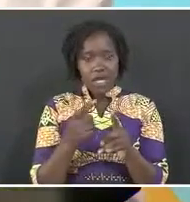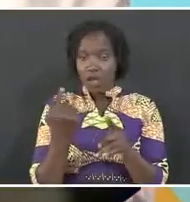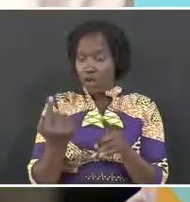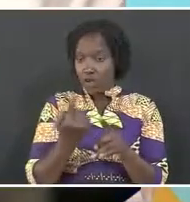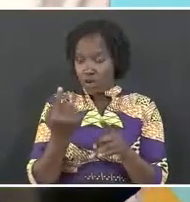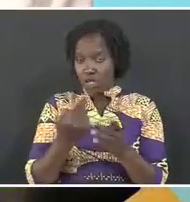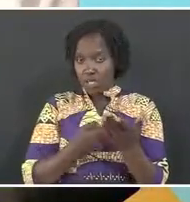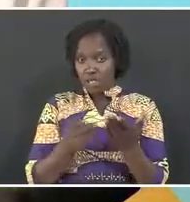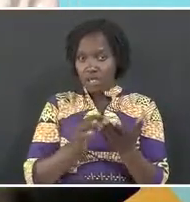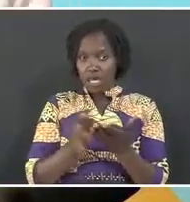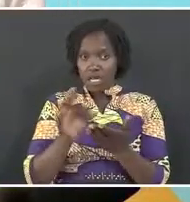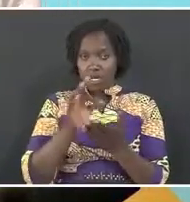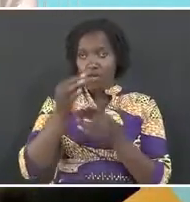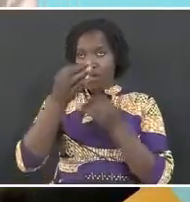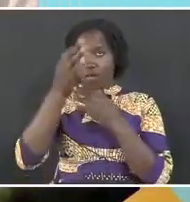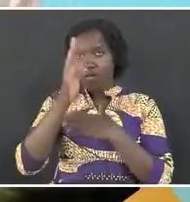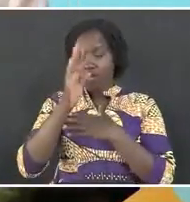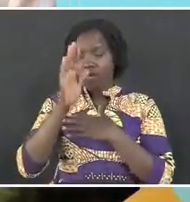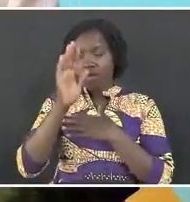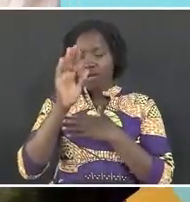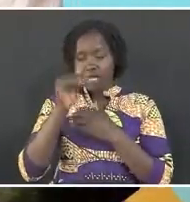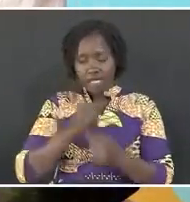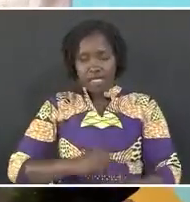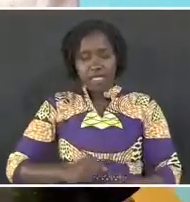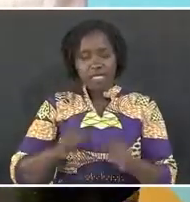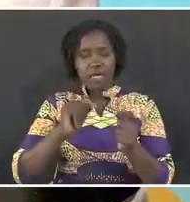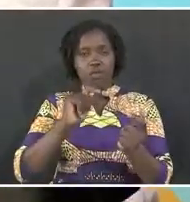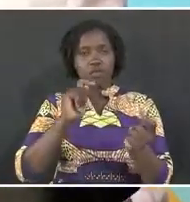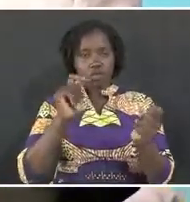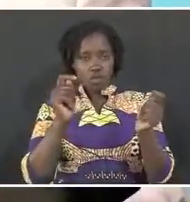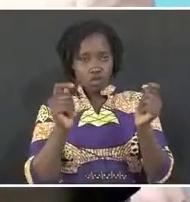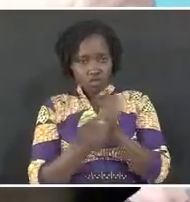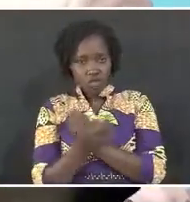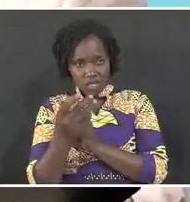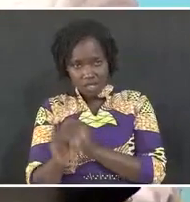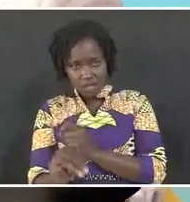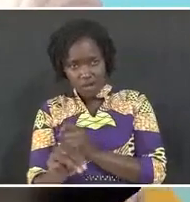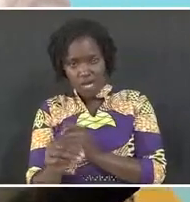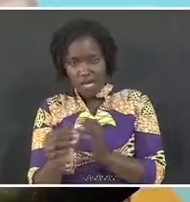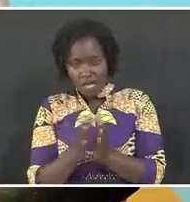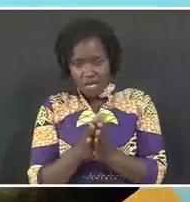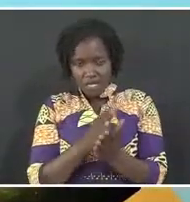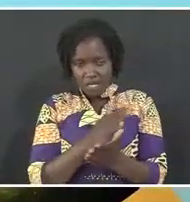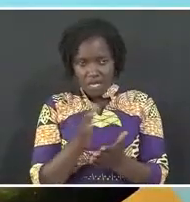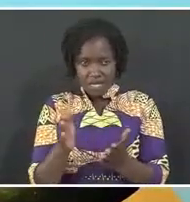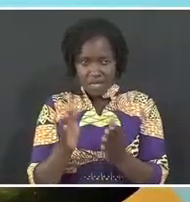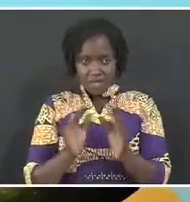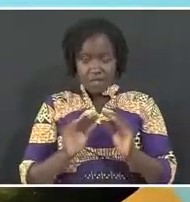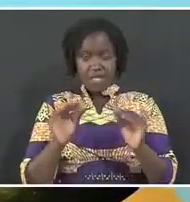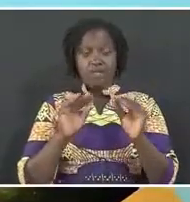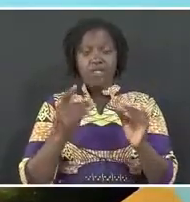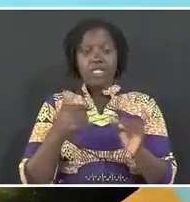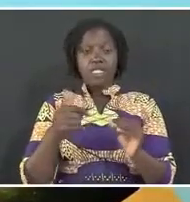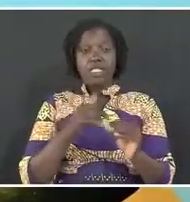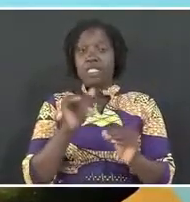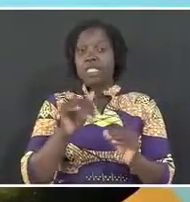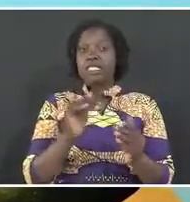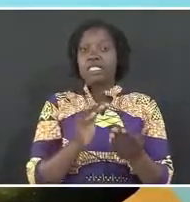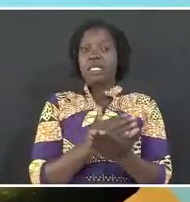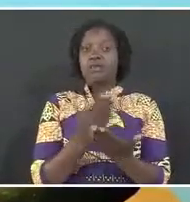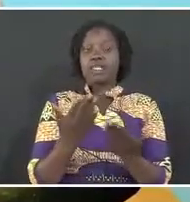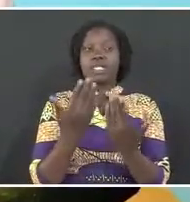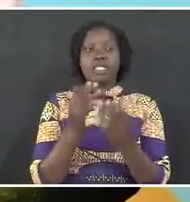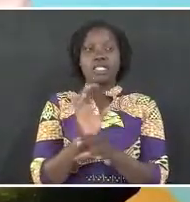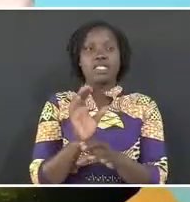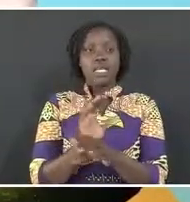the Holy Spirit of God that is able to convert. And brothers and sisters, this is something the